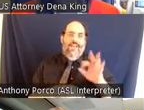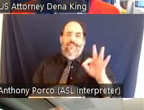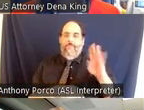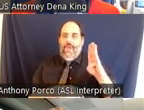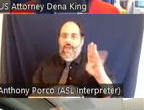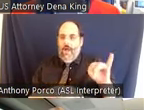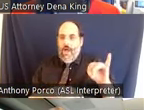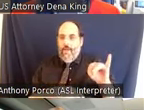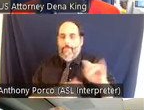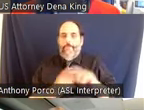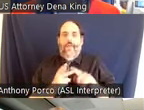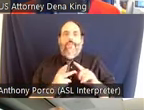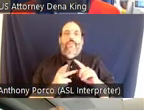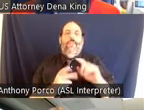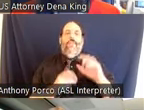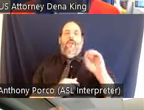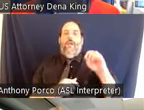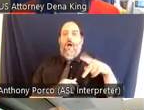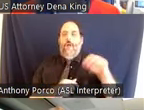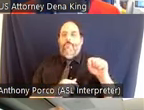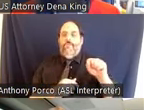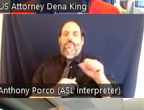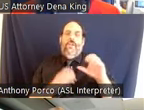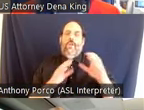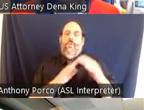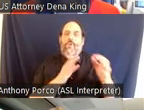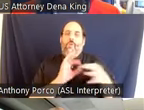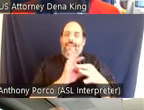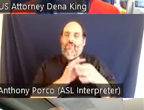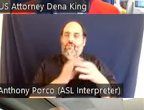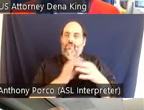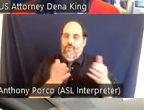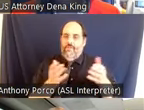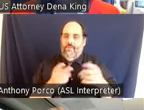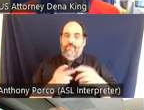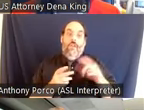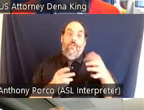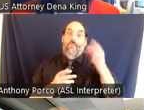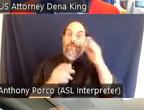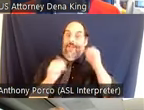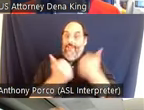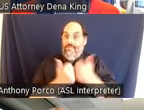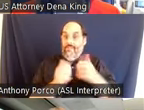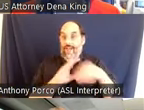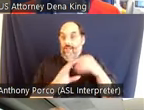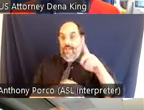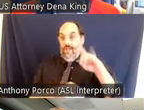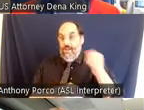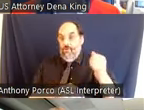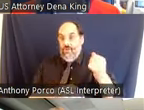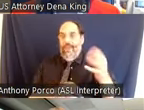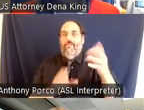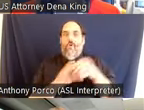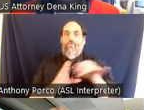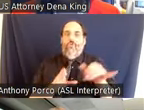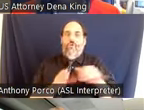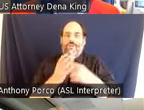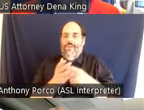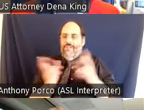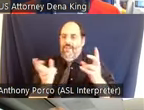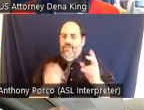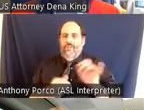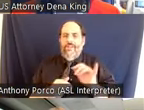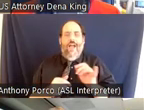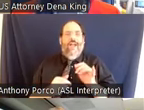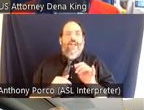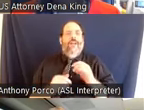FBI and the Community Relations Service, as well as other federal agencies to discuss issues such as